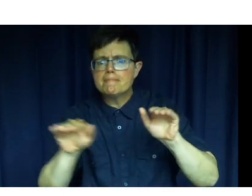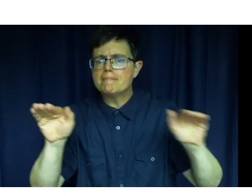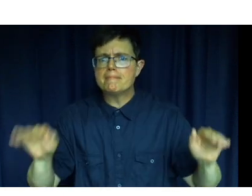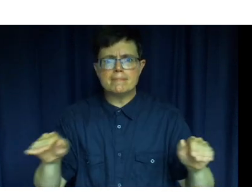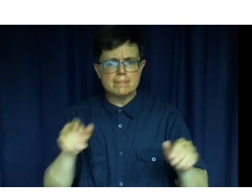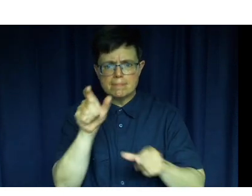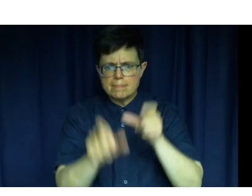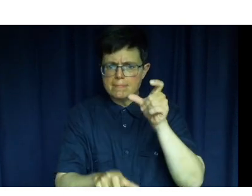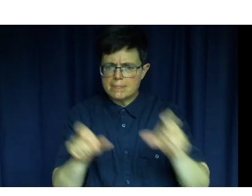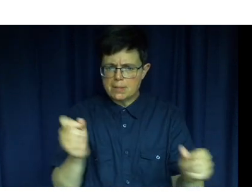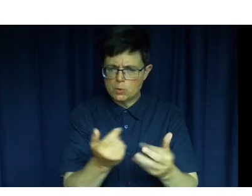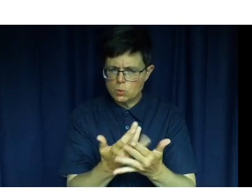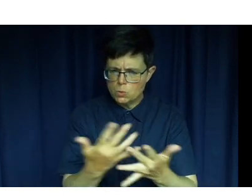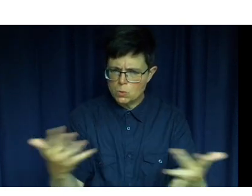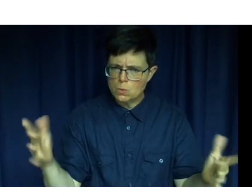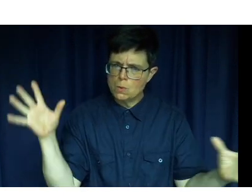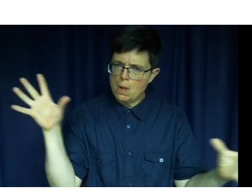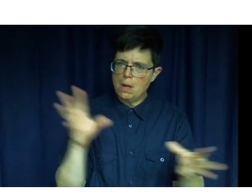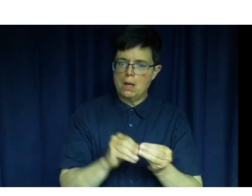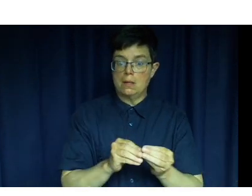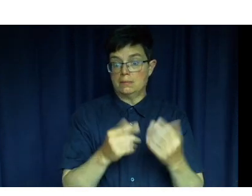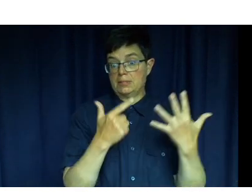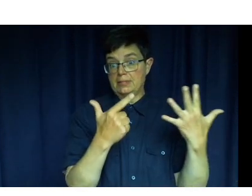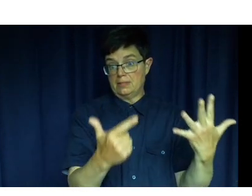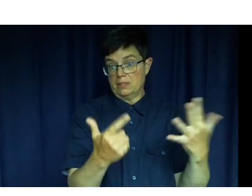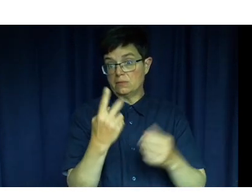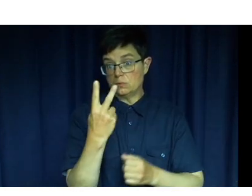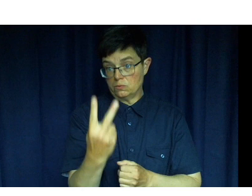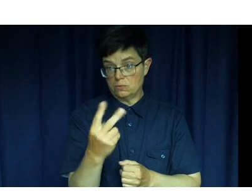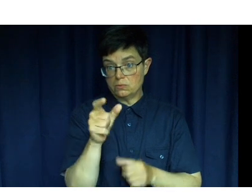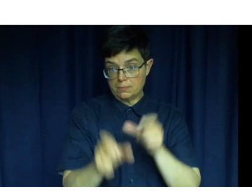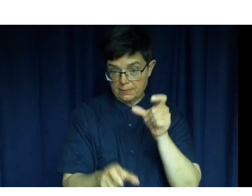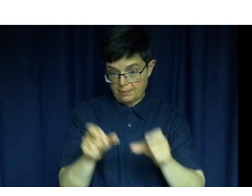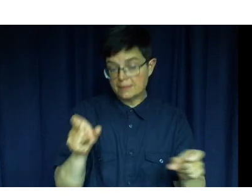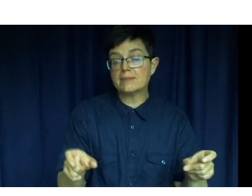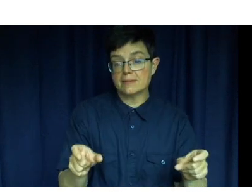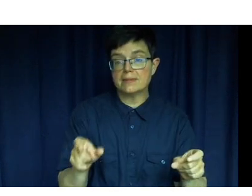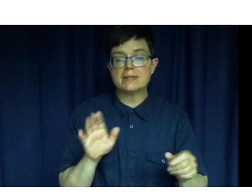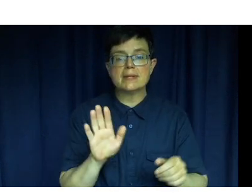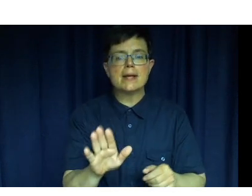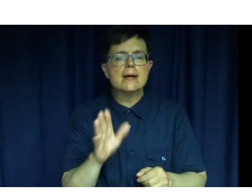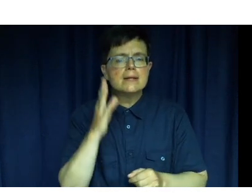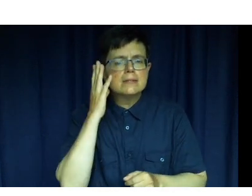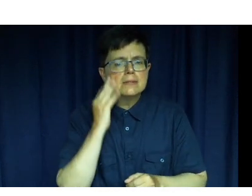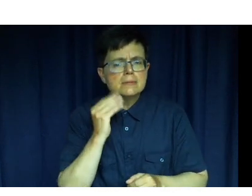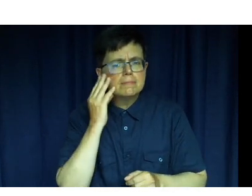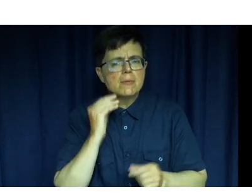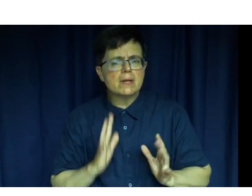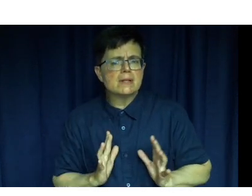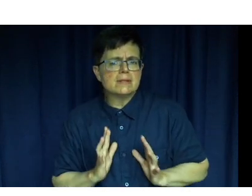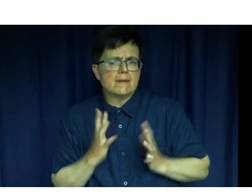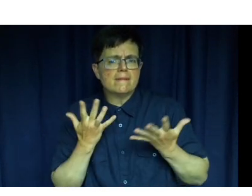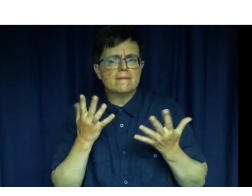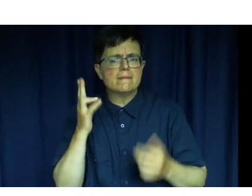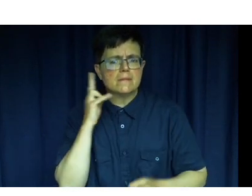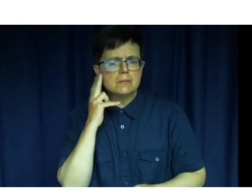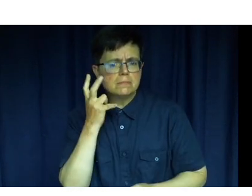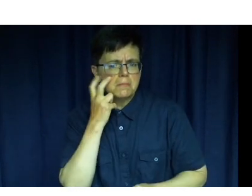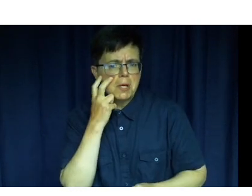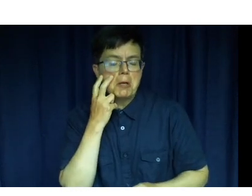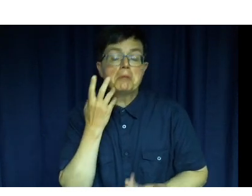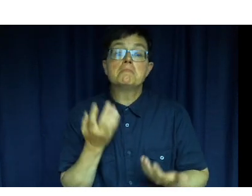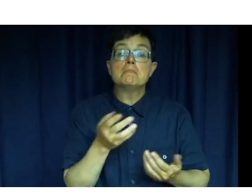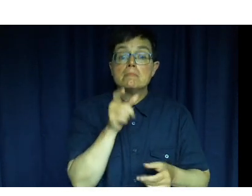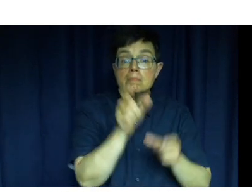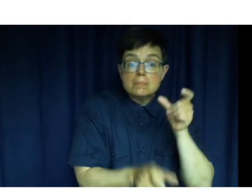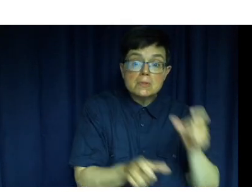72 individuals with lived experience of deafblindness, including family members and care providers, how